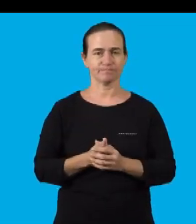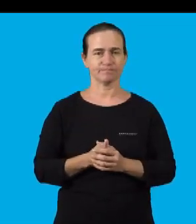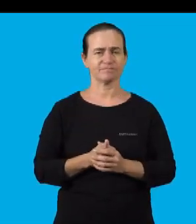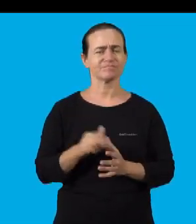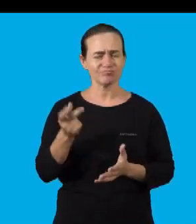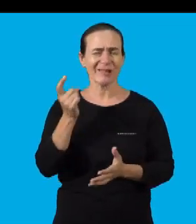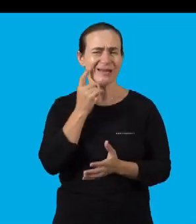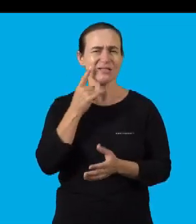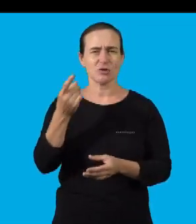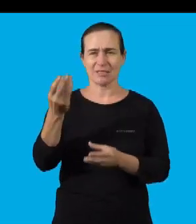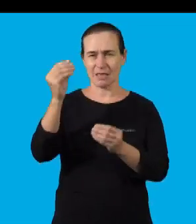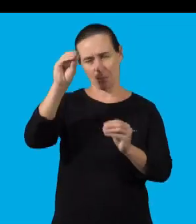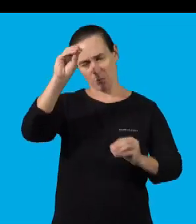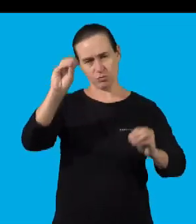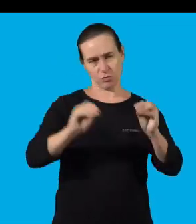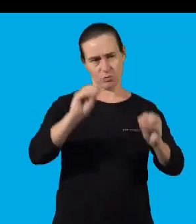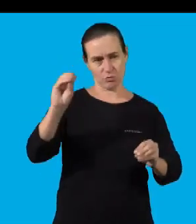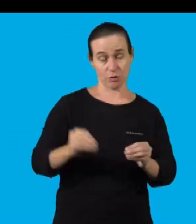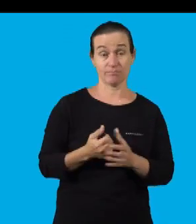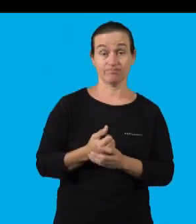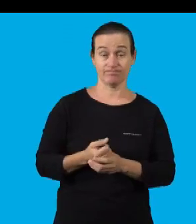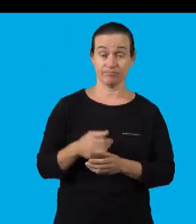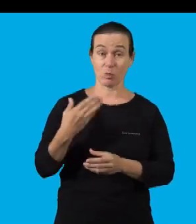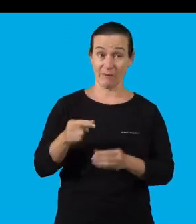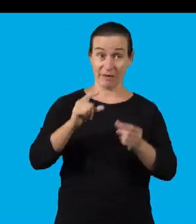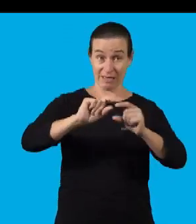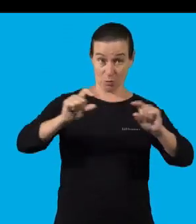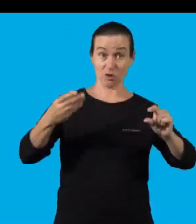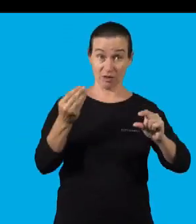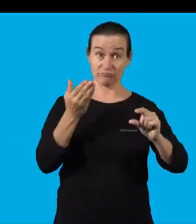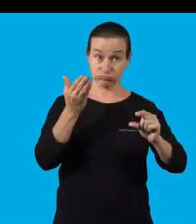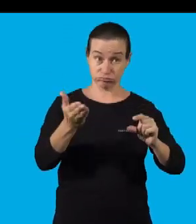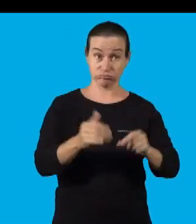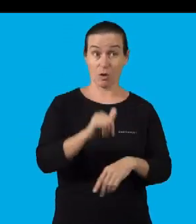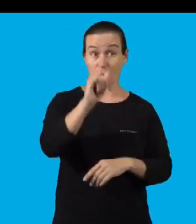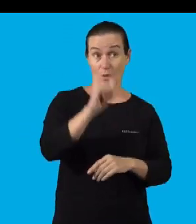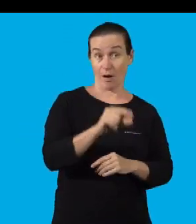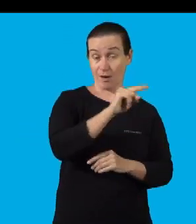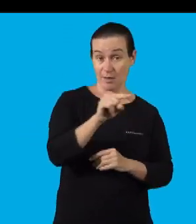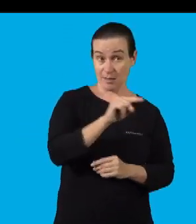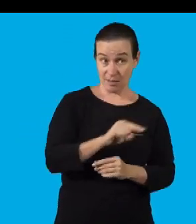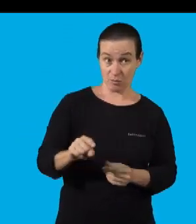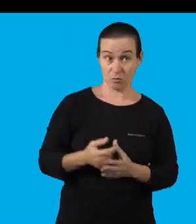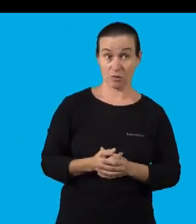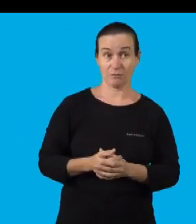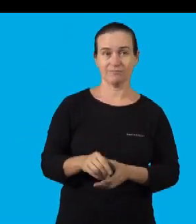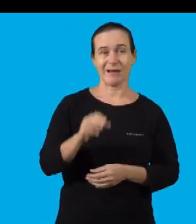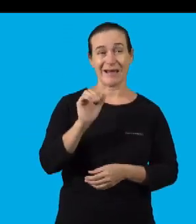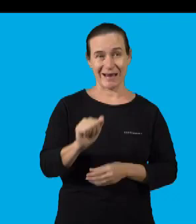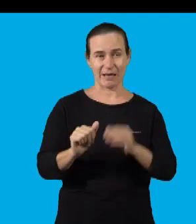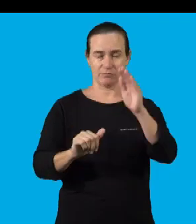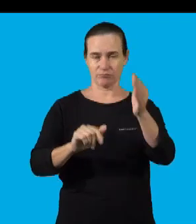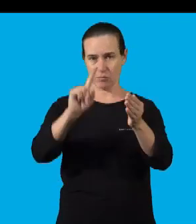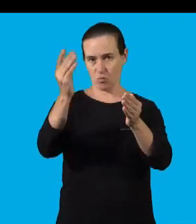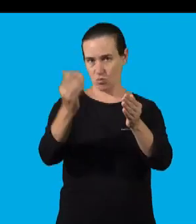this by just substituting. So we are given the equation, which is y is equals to, and